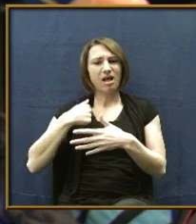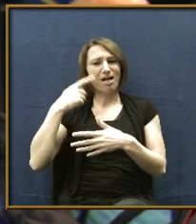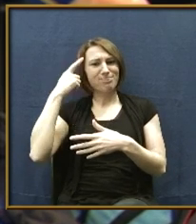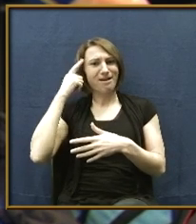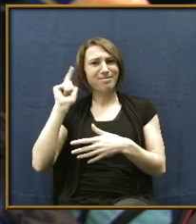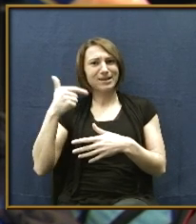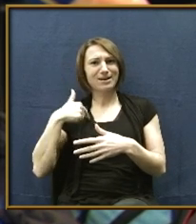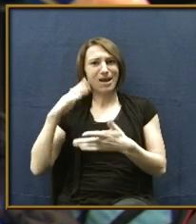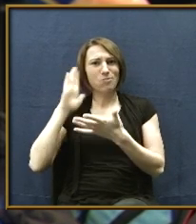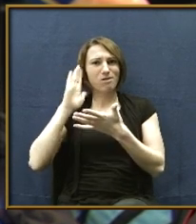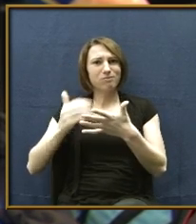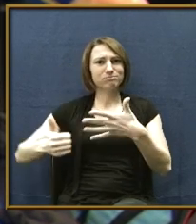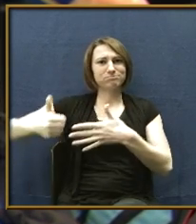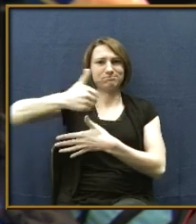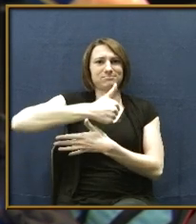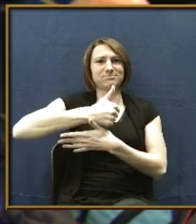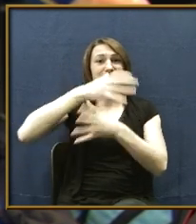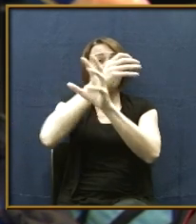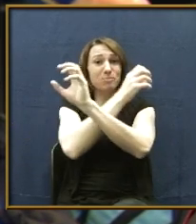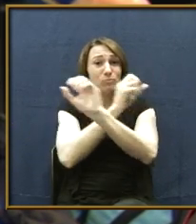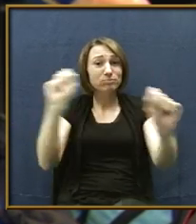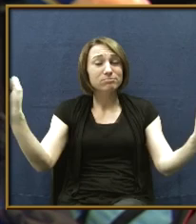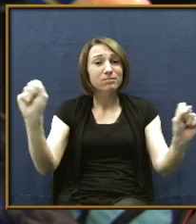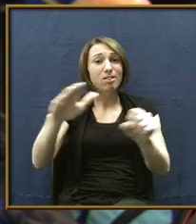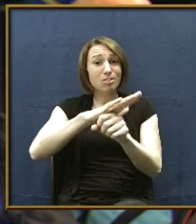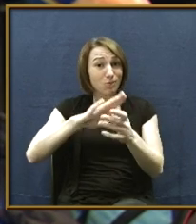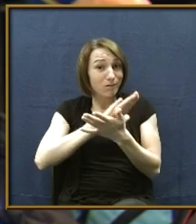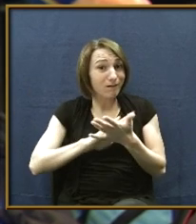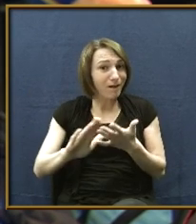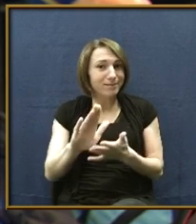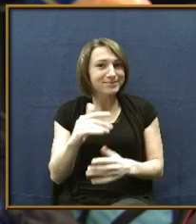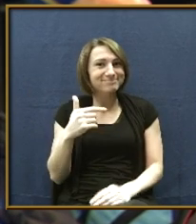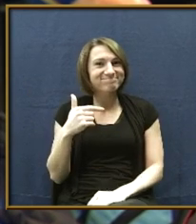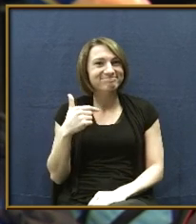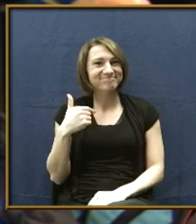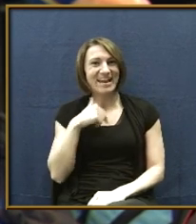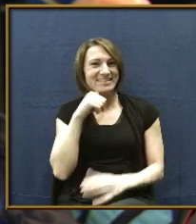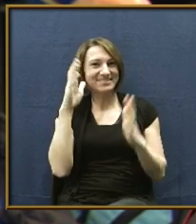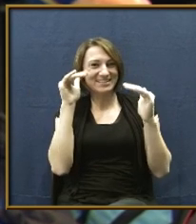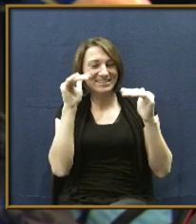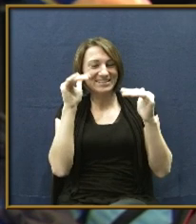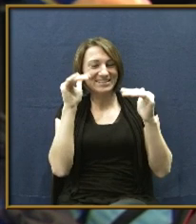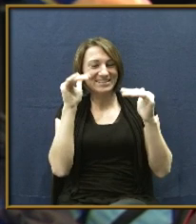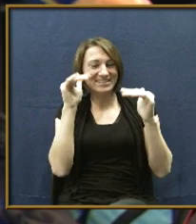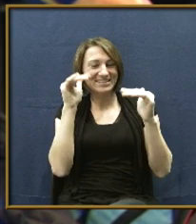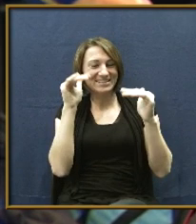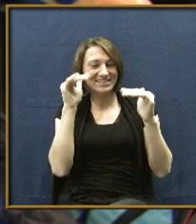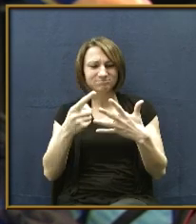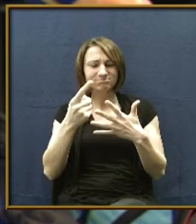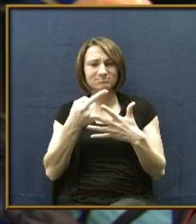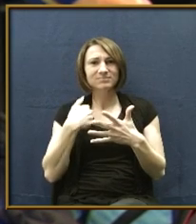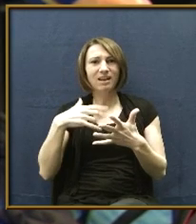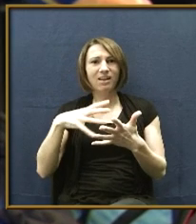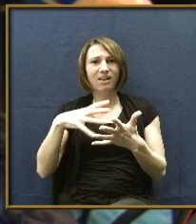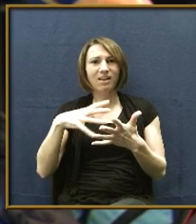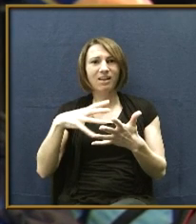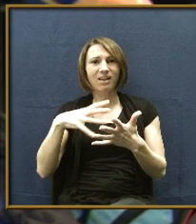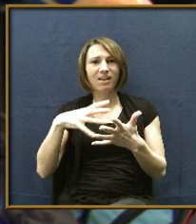as being a president at our local college. Each career taught me something valuable,